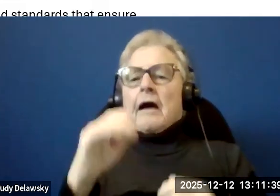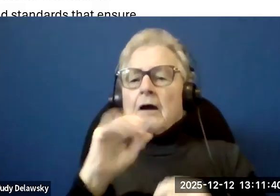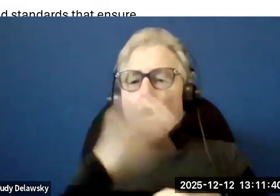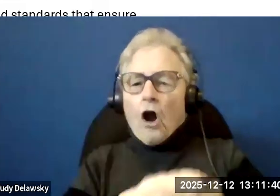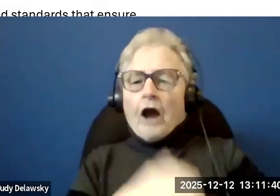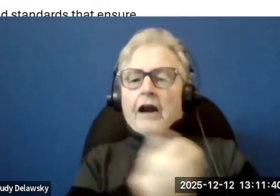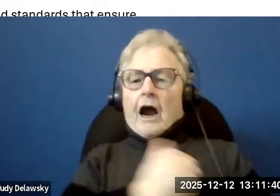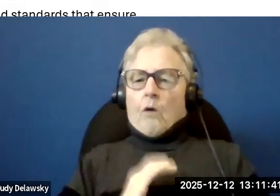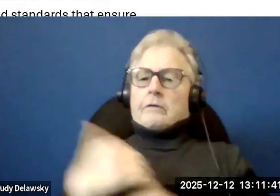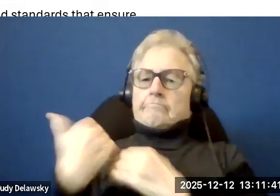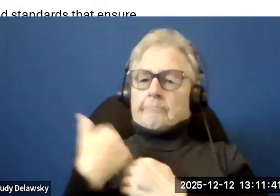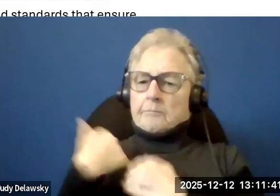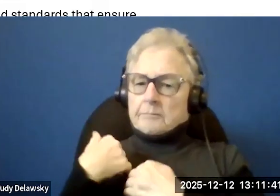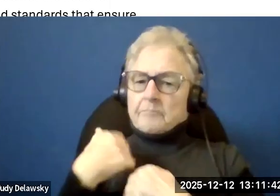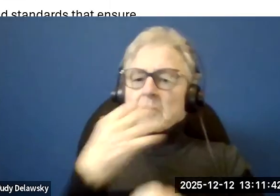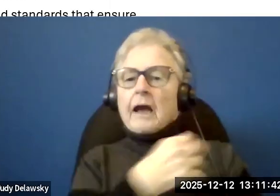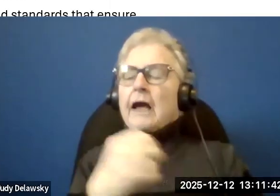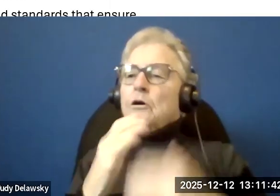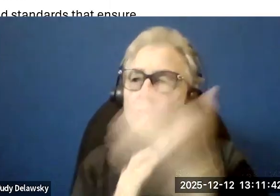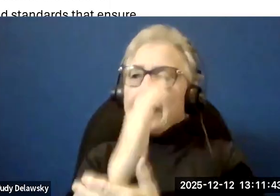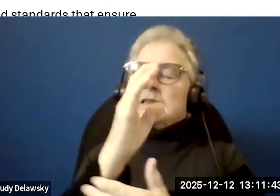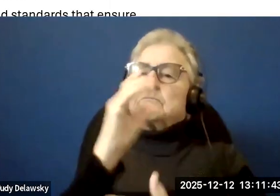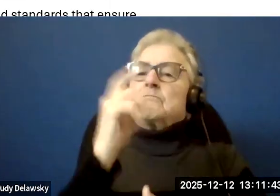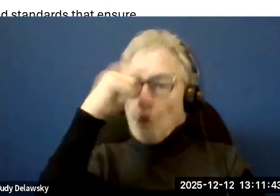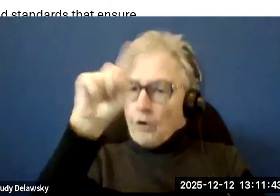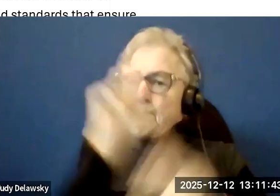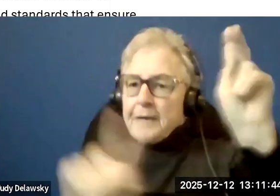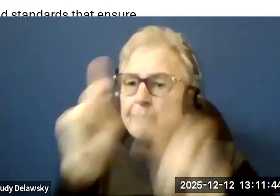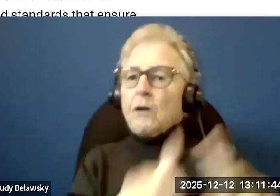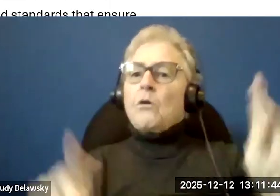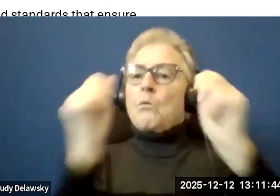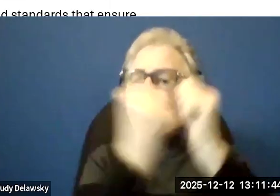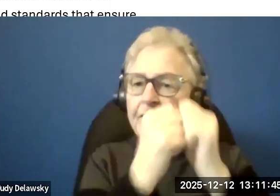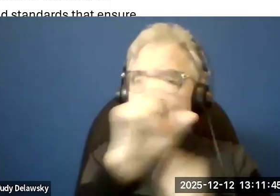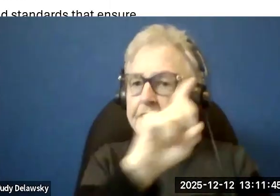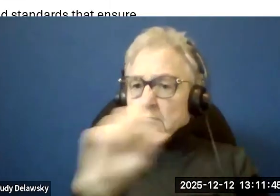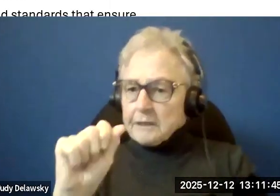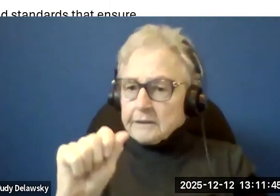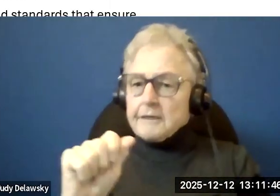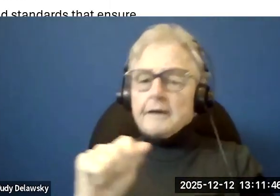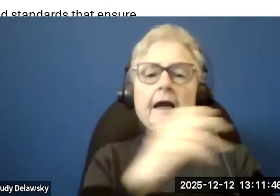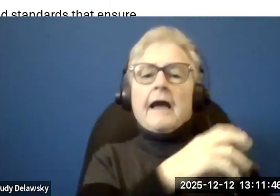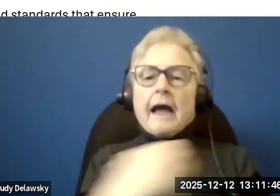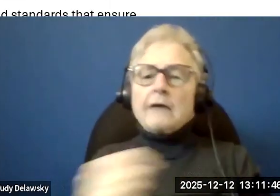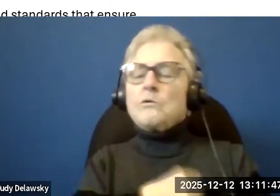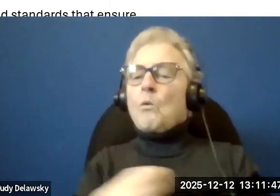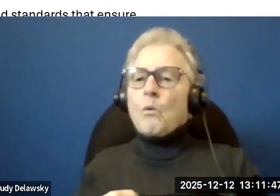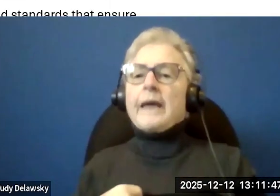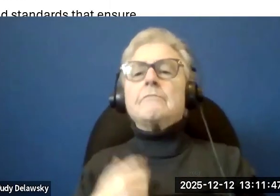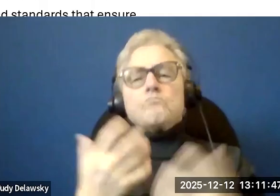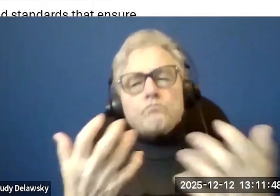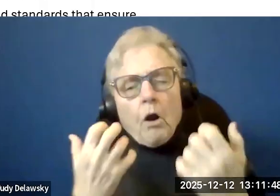such as the Convention on the Rights of Persons with Disabilities and the Sendai Framework. And these aim to protect people